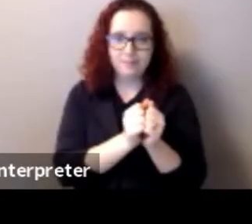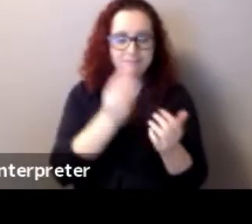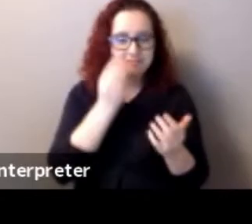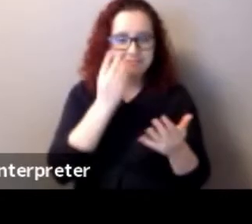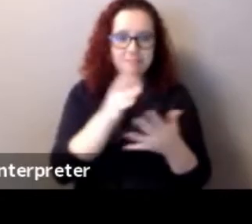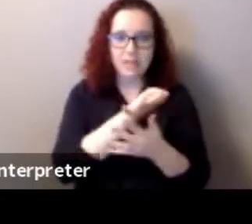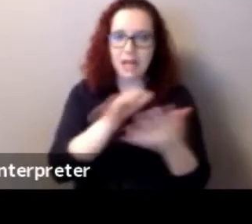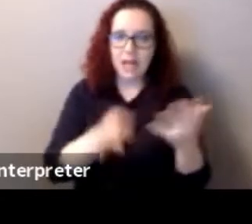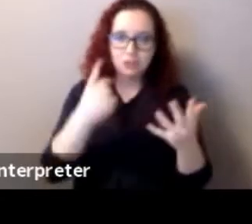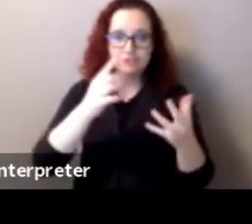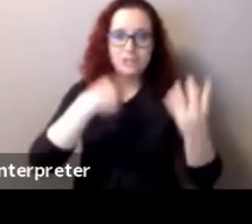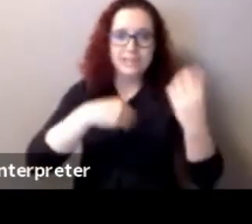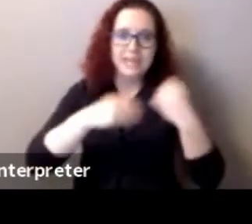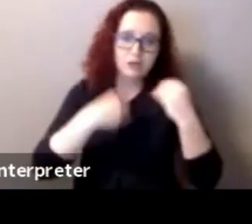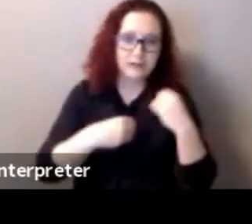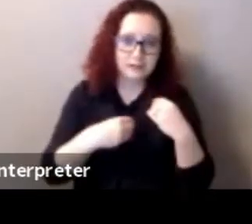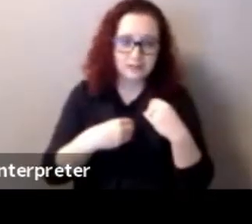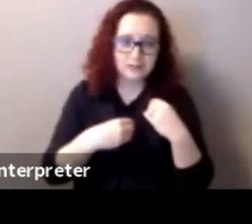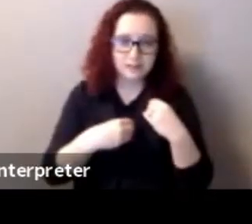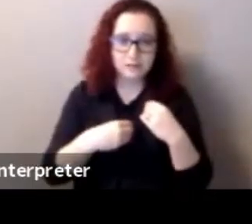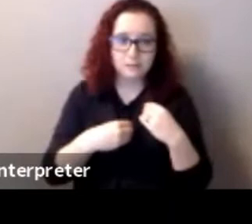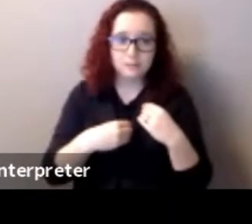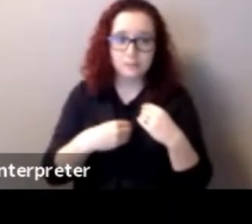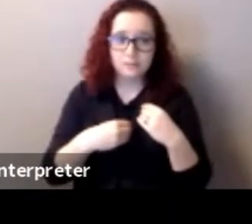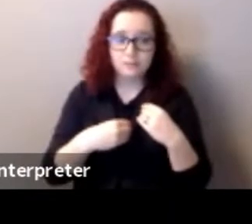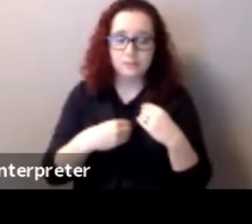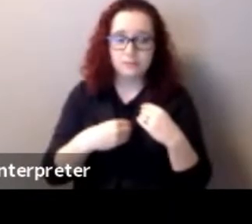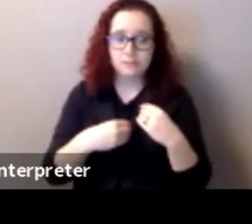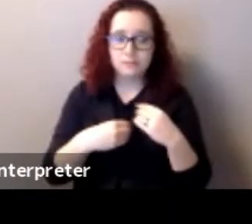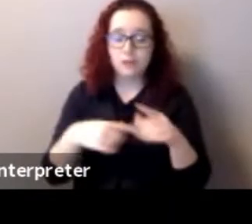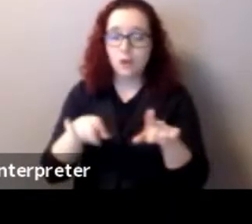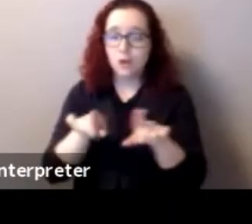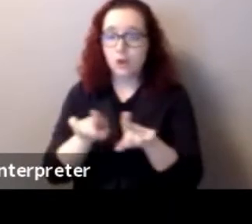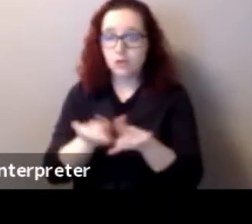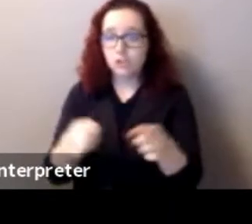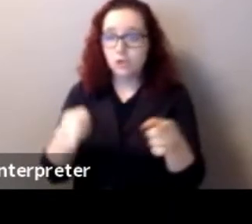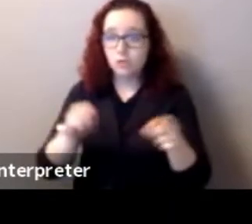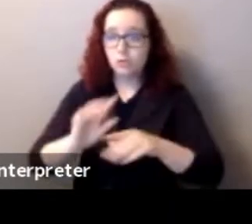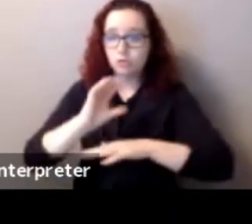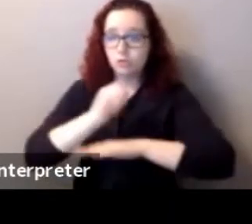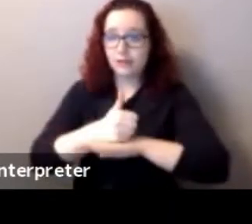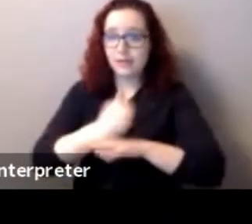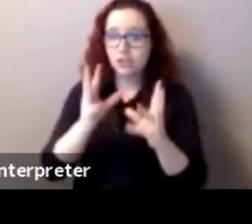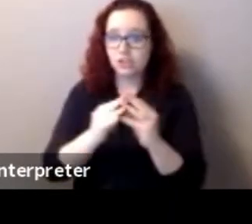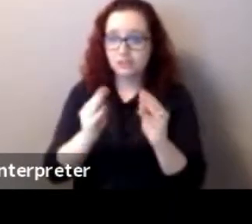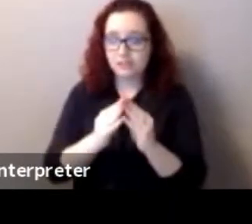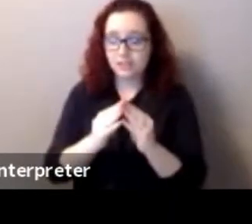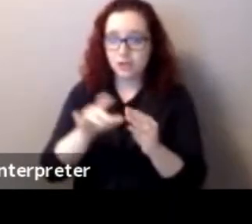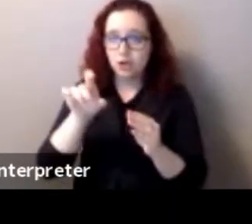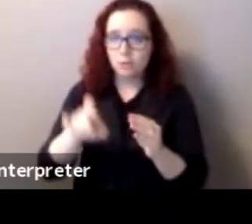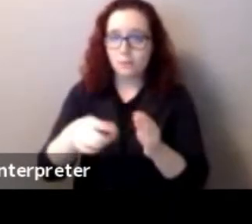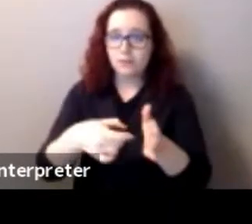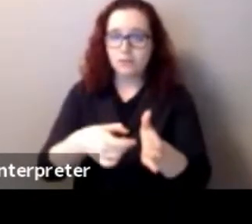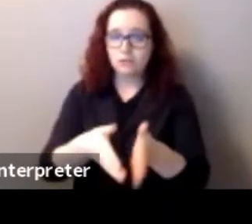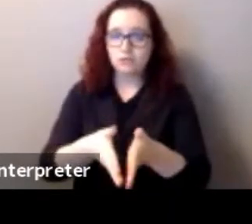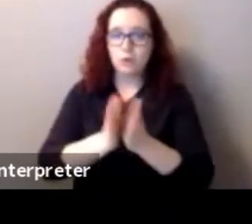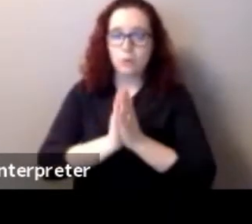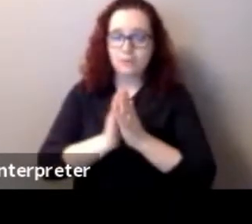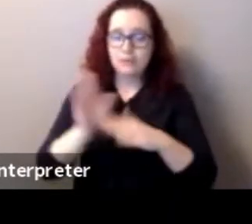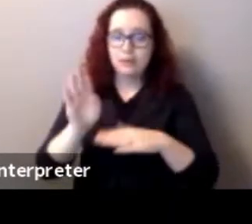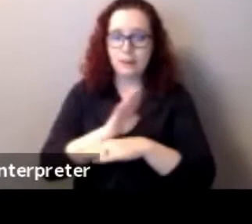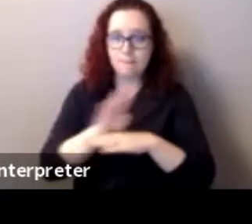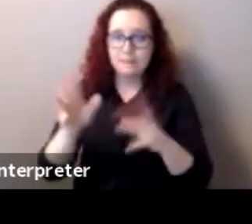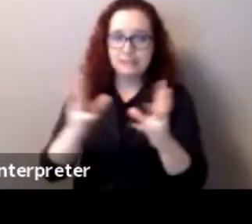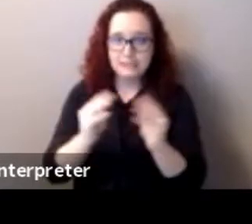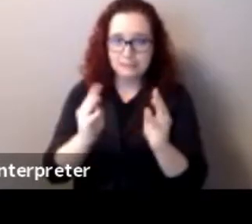options for catering or whatever that might be. I should also mention that when you're creating your sessions, you actually have to request a business meeting as well. Even though you're automatically given one, in